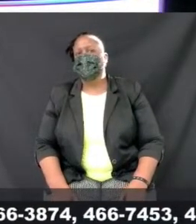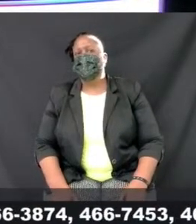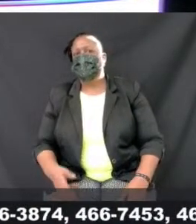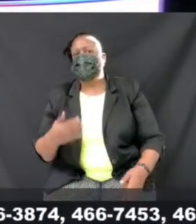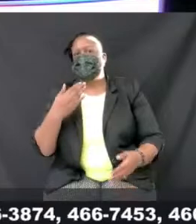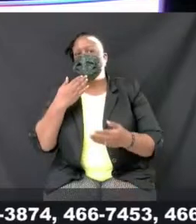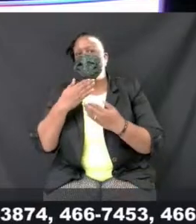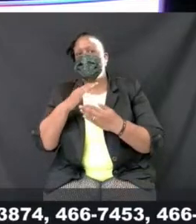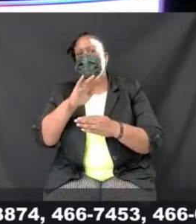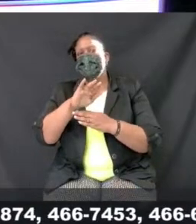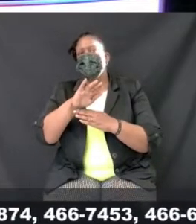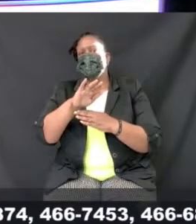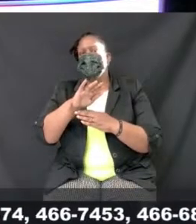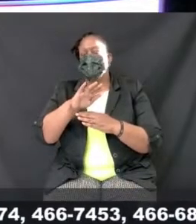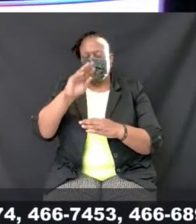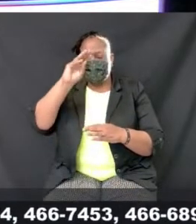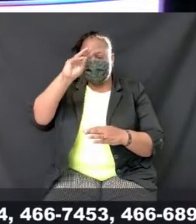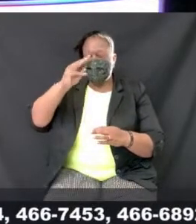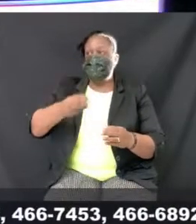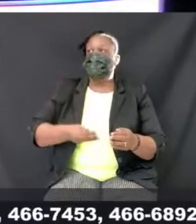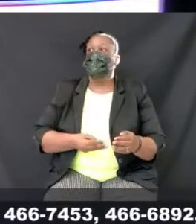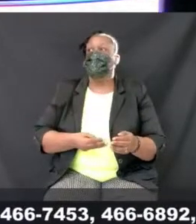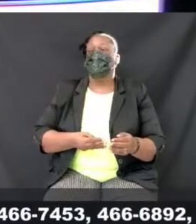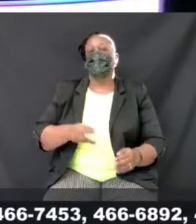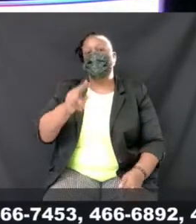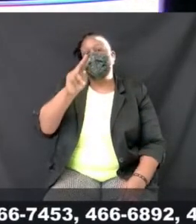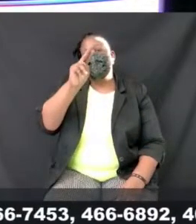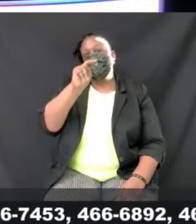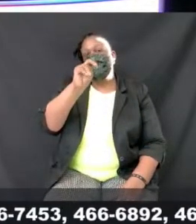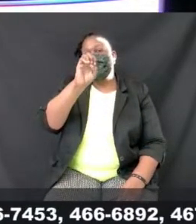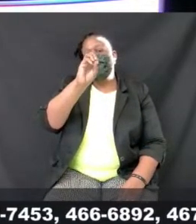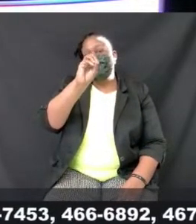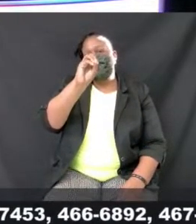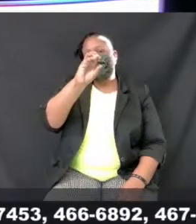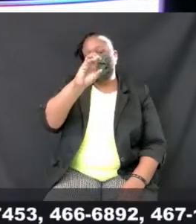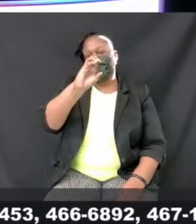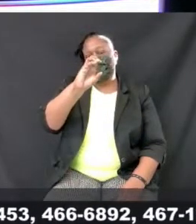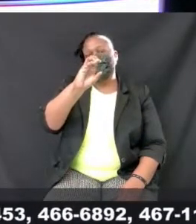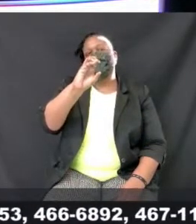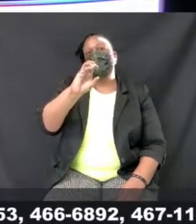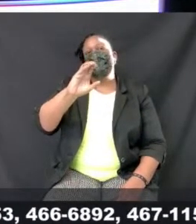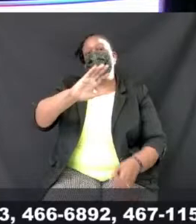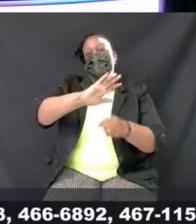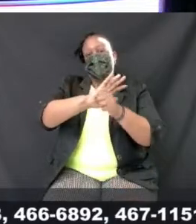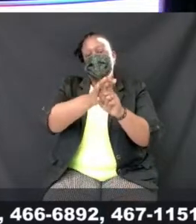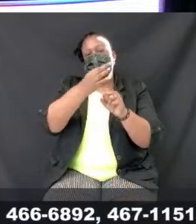Good day and welcome again to the National Emergency Operations Center